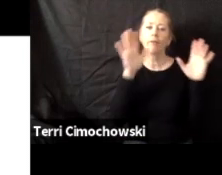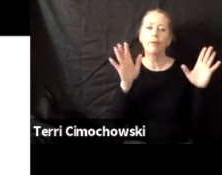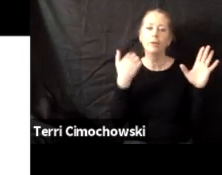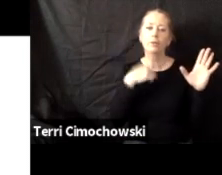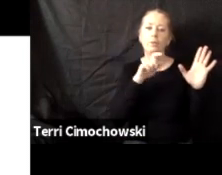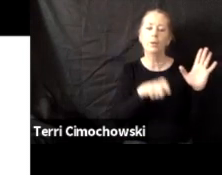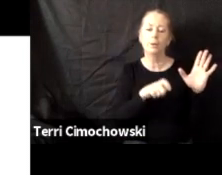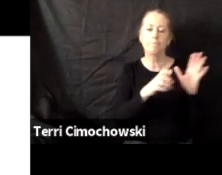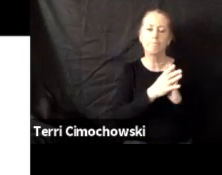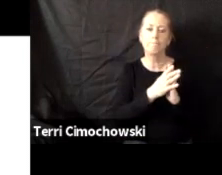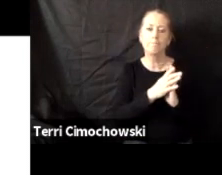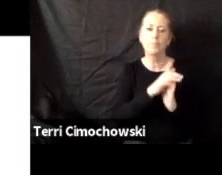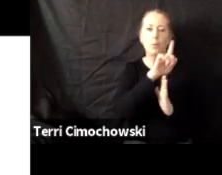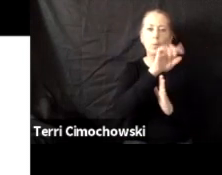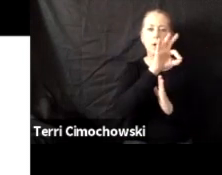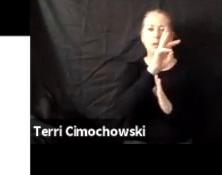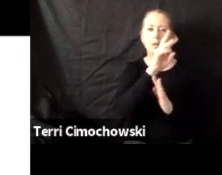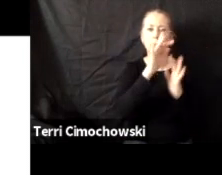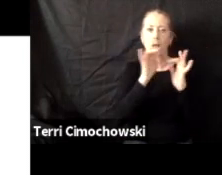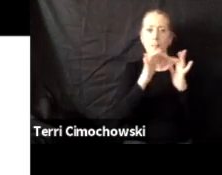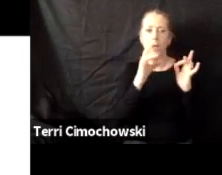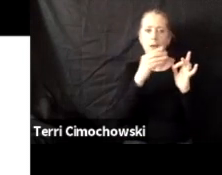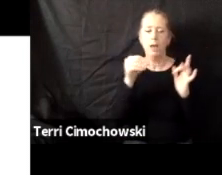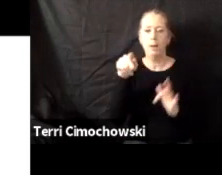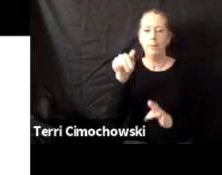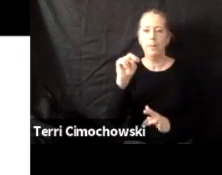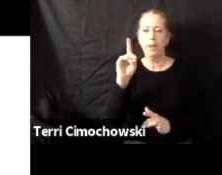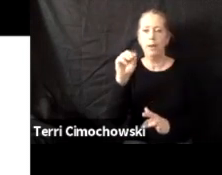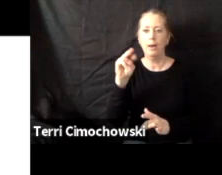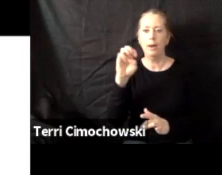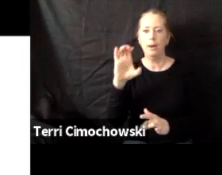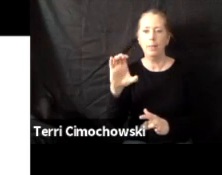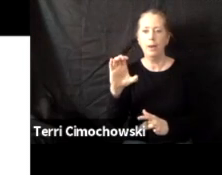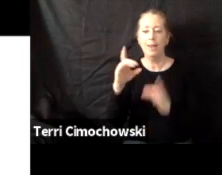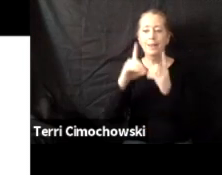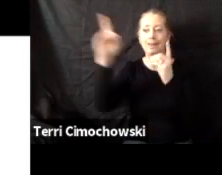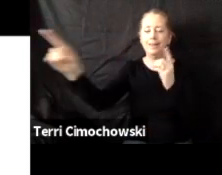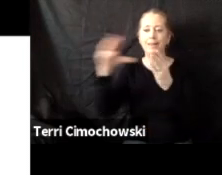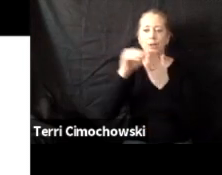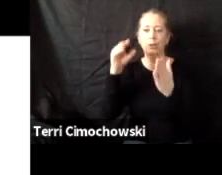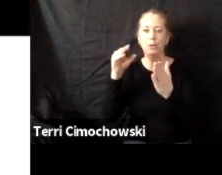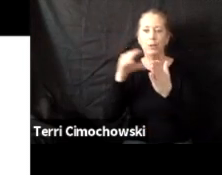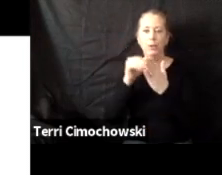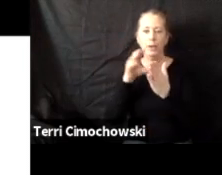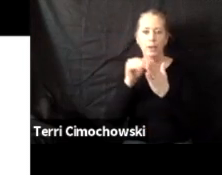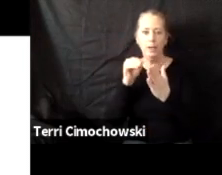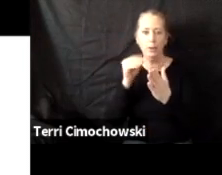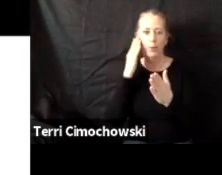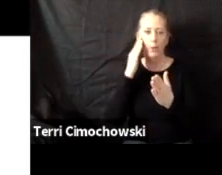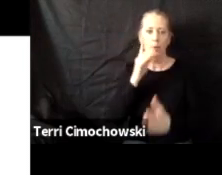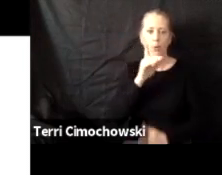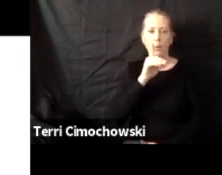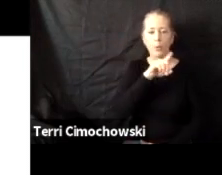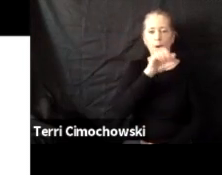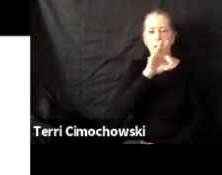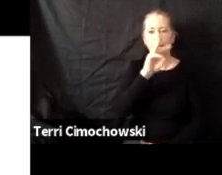around 196 online and the pandemic related distance learning, which we know as 196 Digital